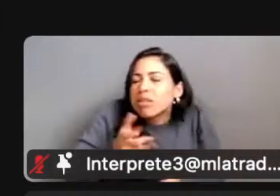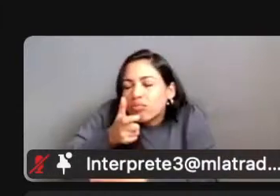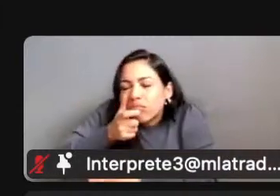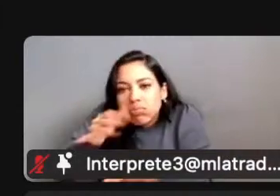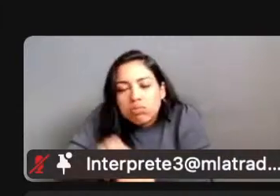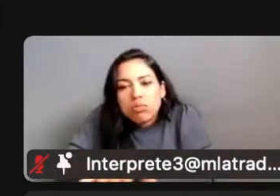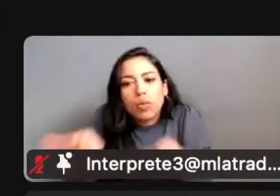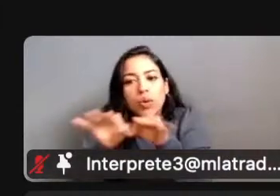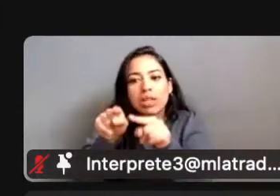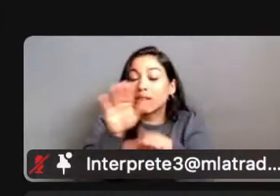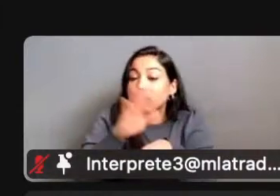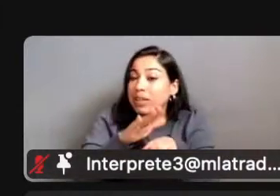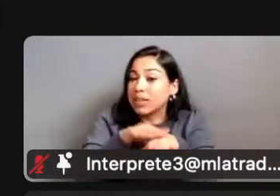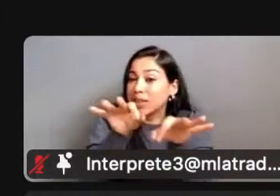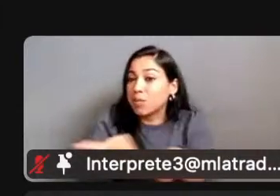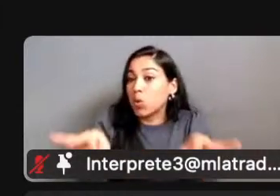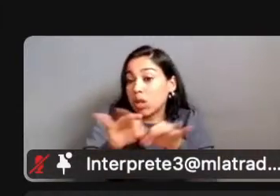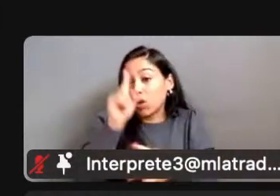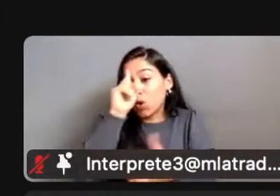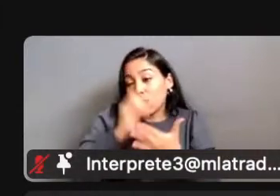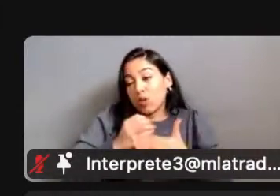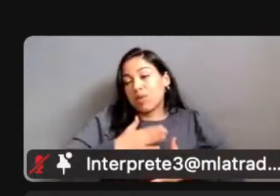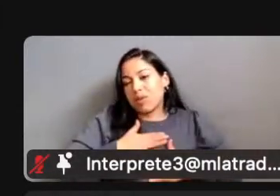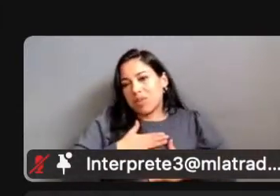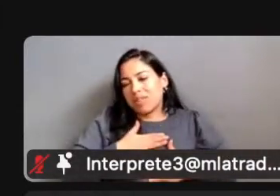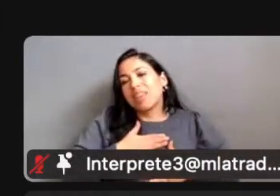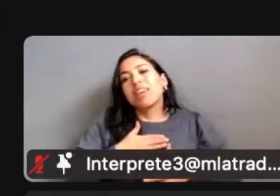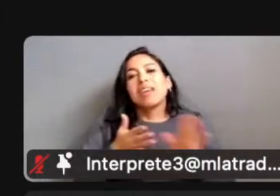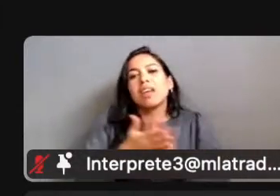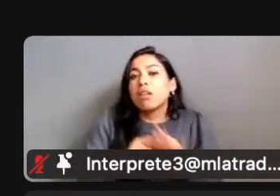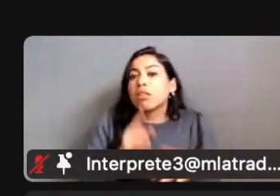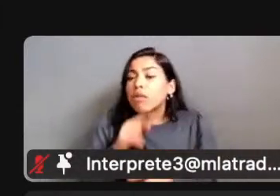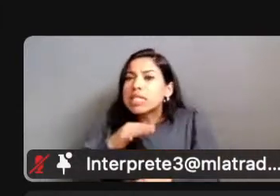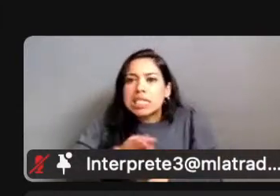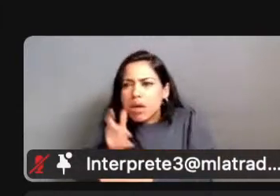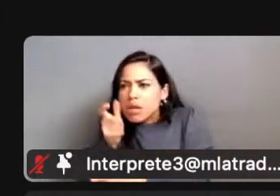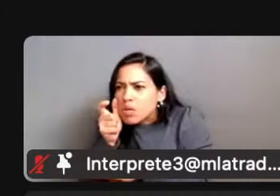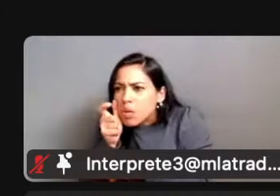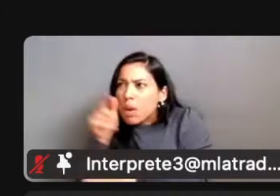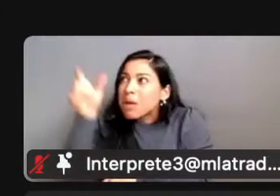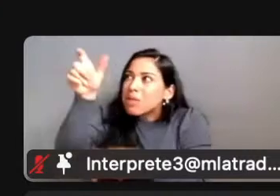information. Also, we have monitored the compliance